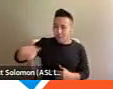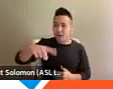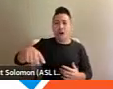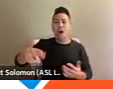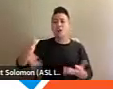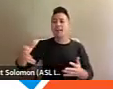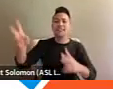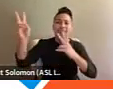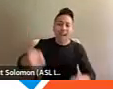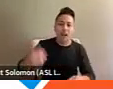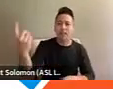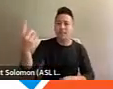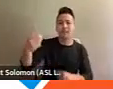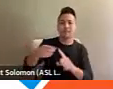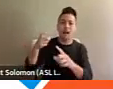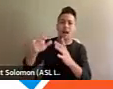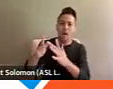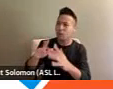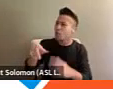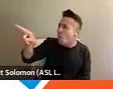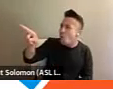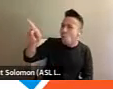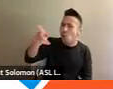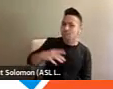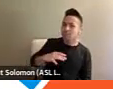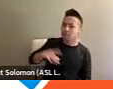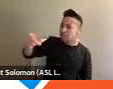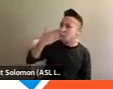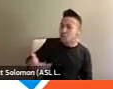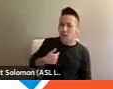off the web and said, oh, this is good enough, I'm going to use this?